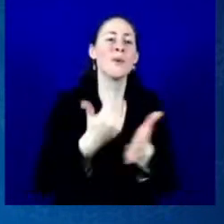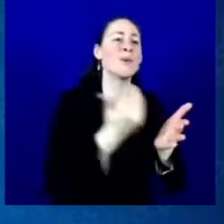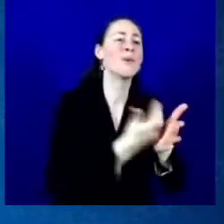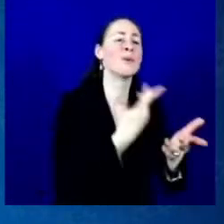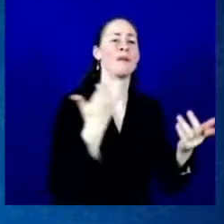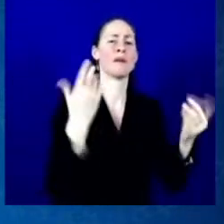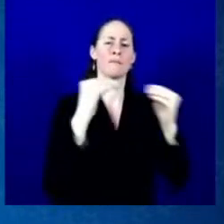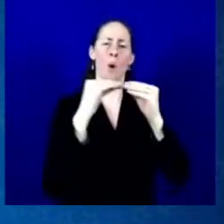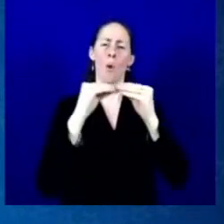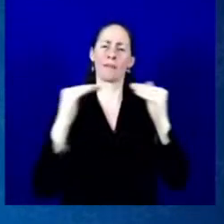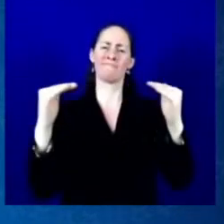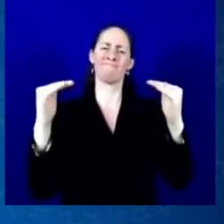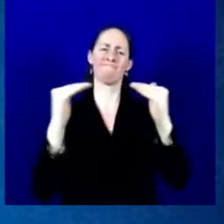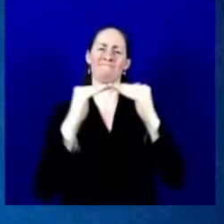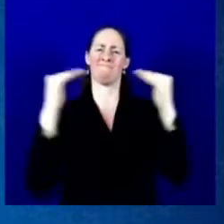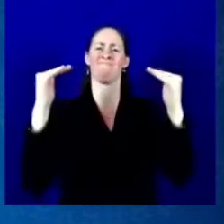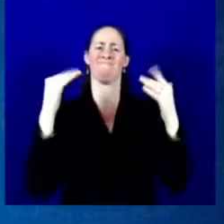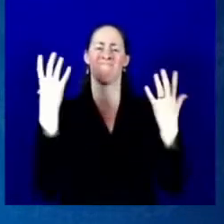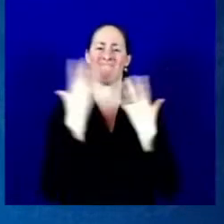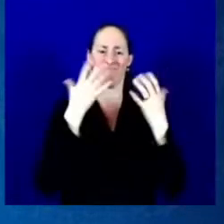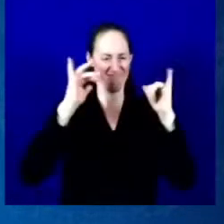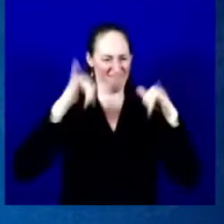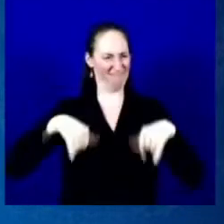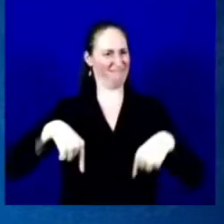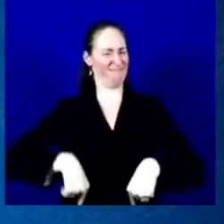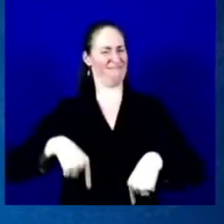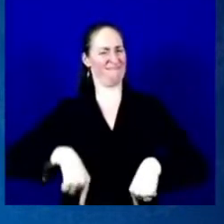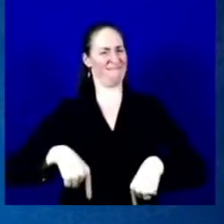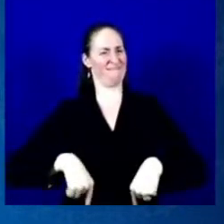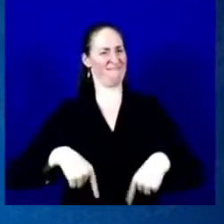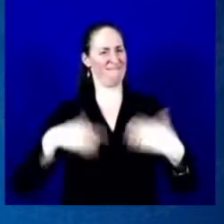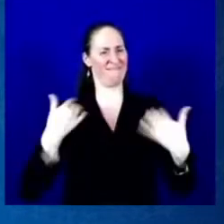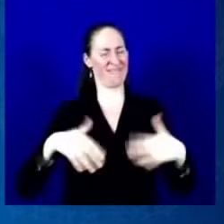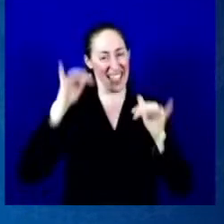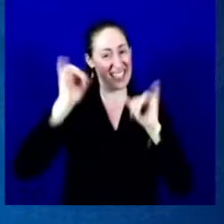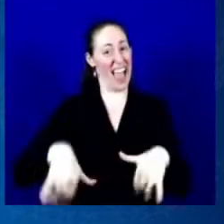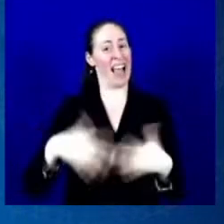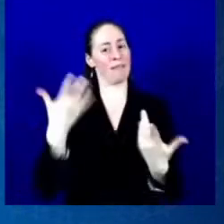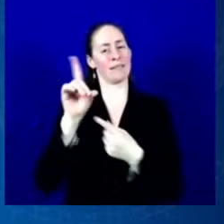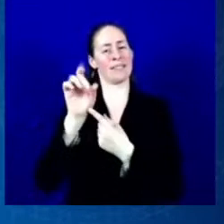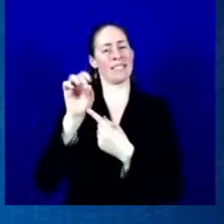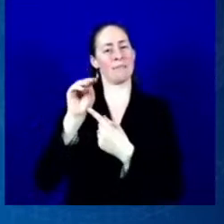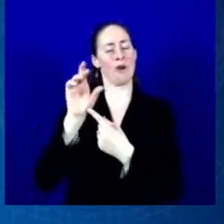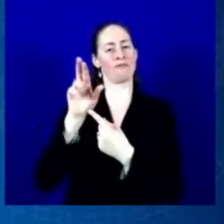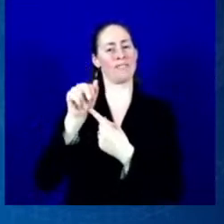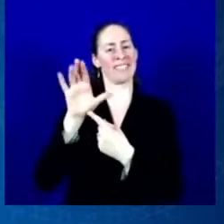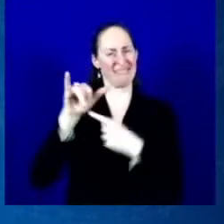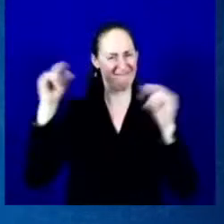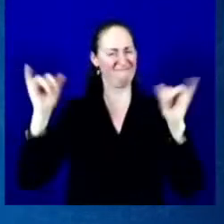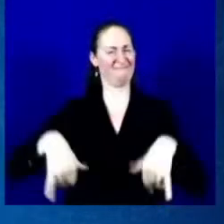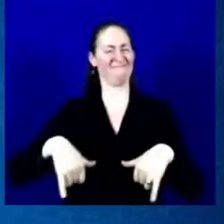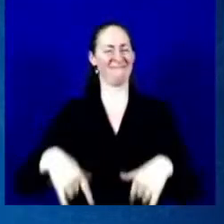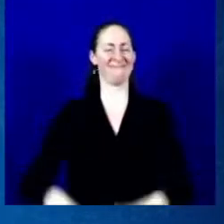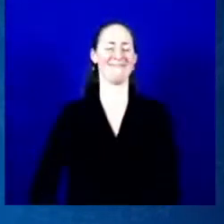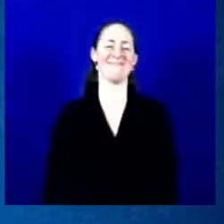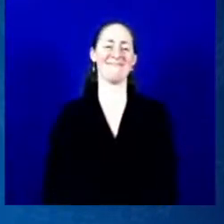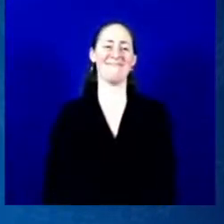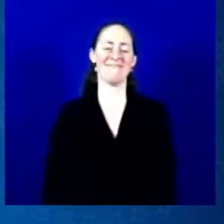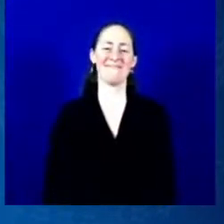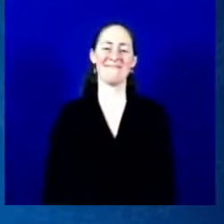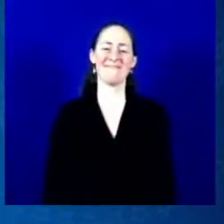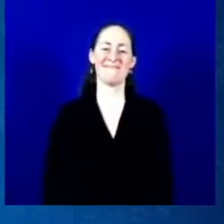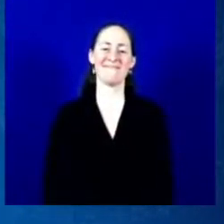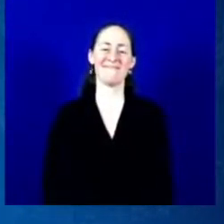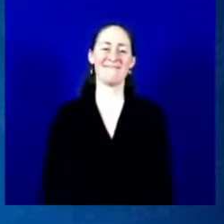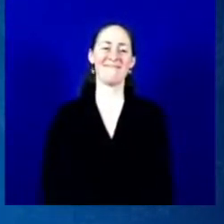of America. That's democracy in action. Our Constitution opens with the words, as trite as it sounds, we the